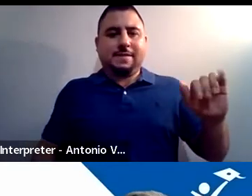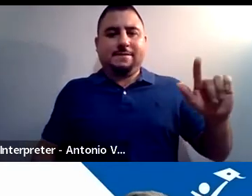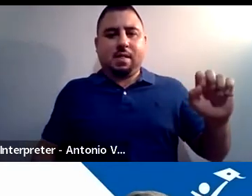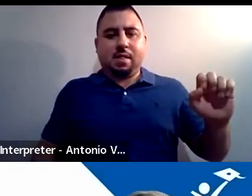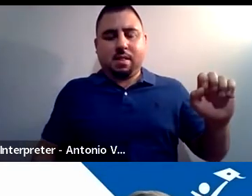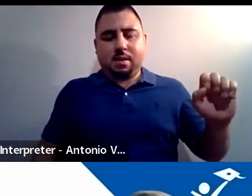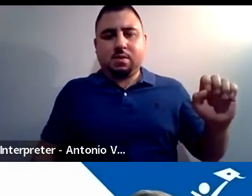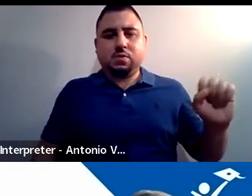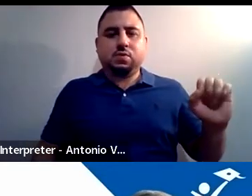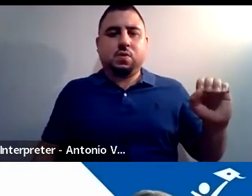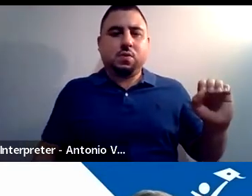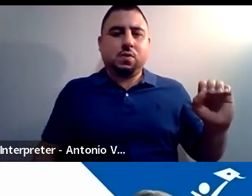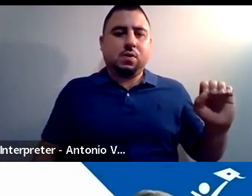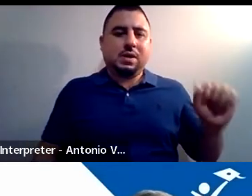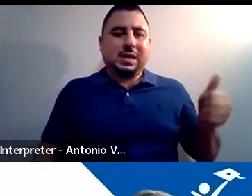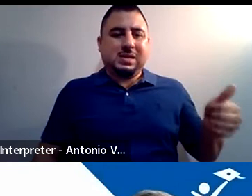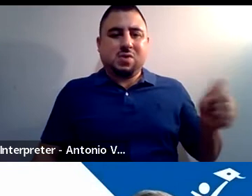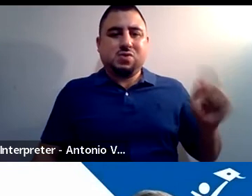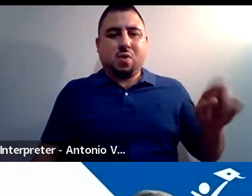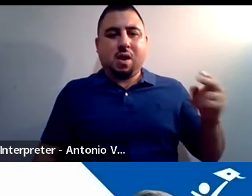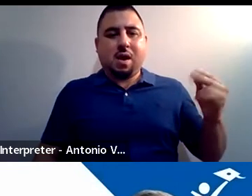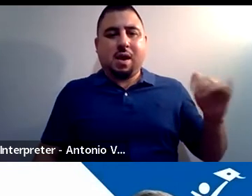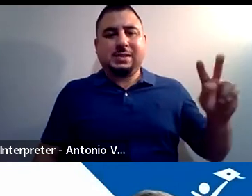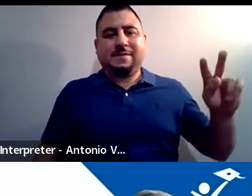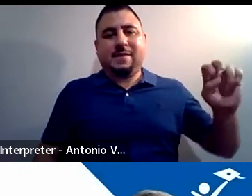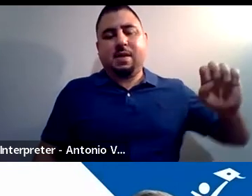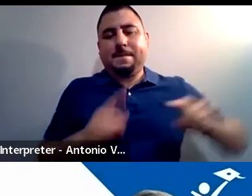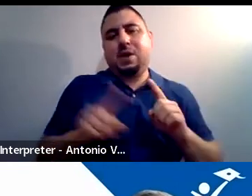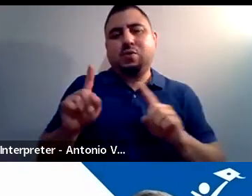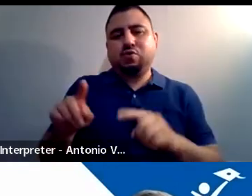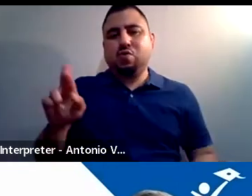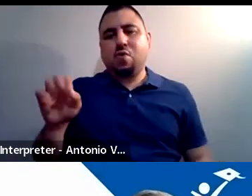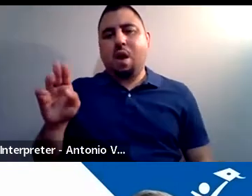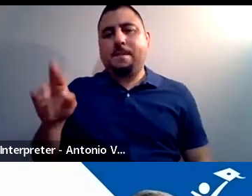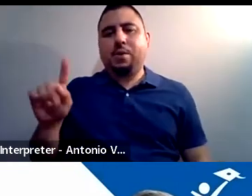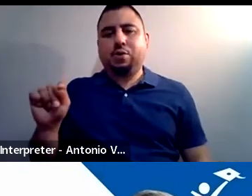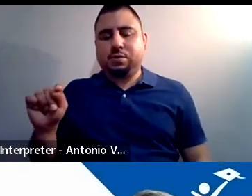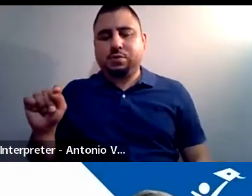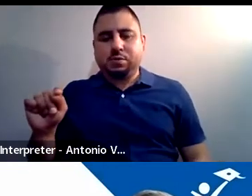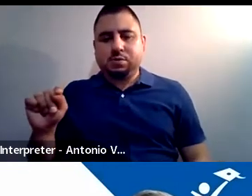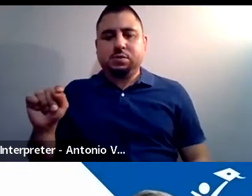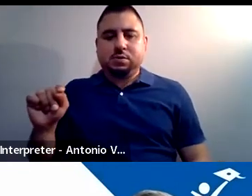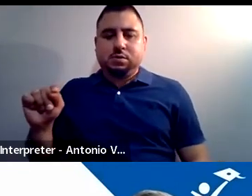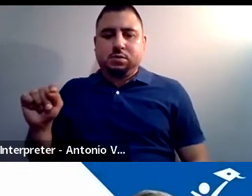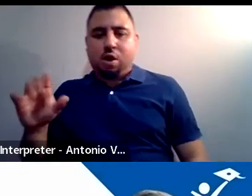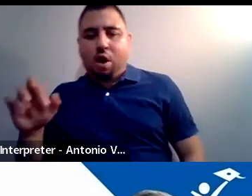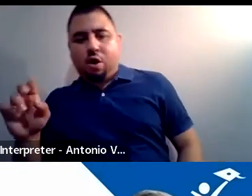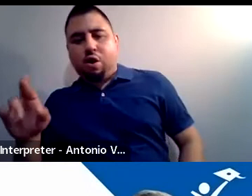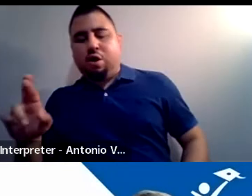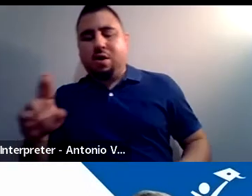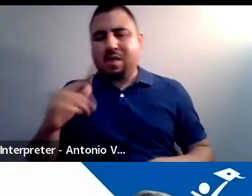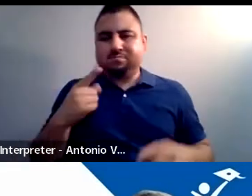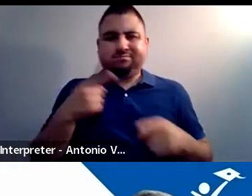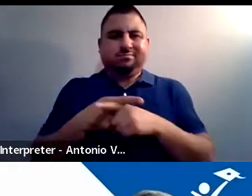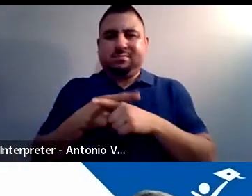And he's supposed to go to Hydesville, but he goes to Robert Goddard. And that's an issue, that's an inconvenience because he comes